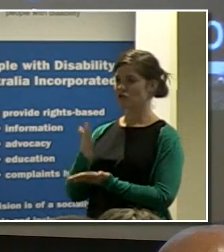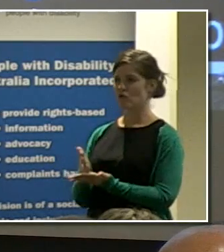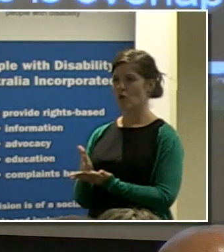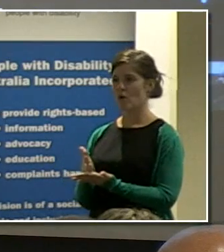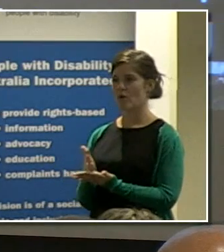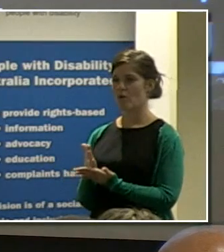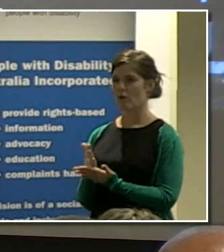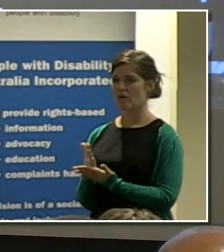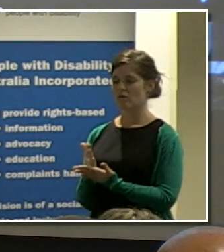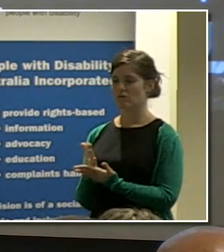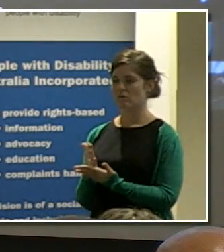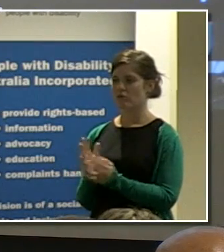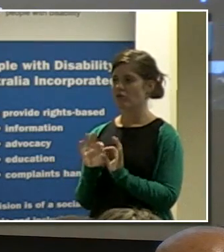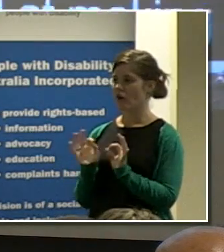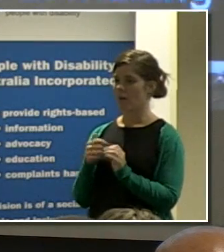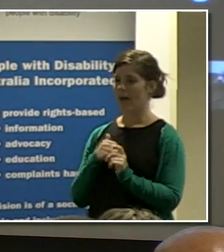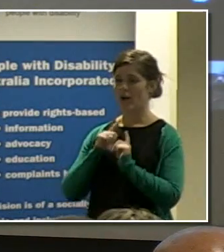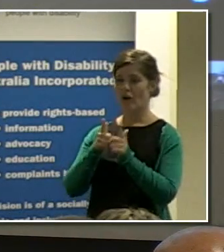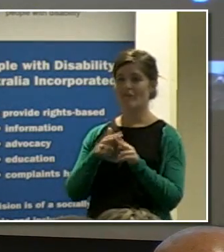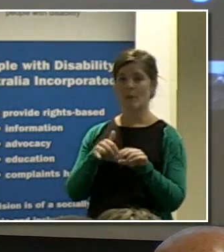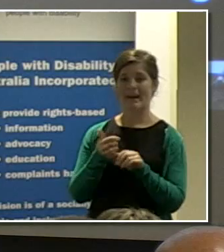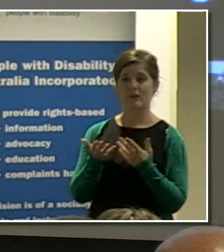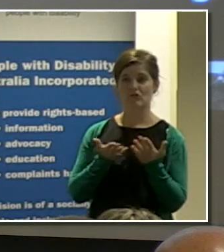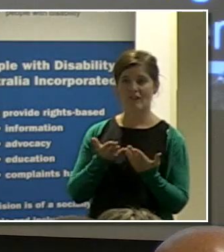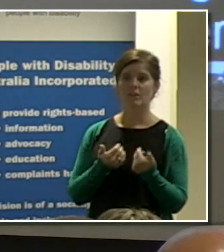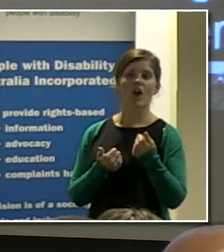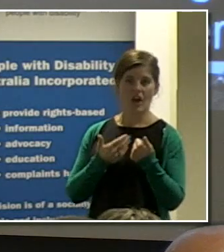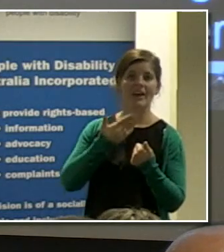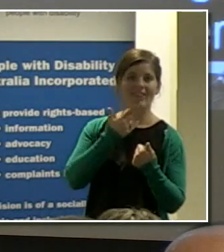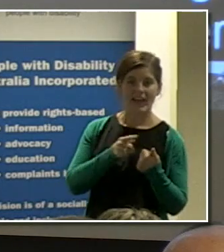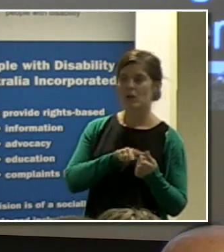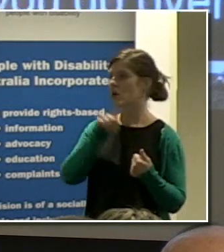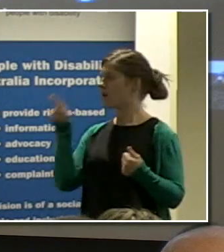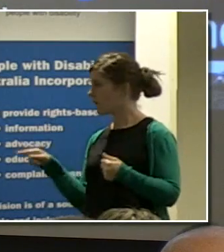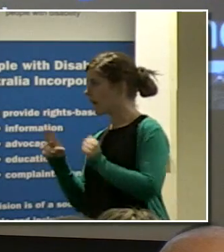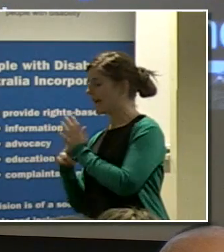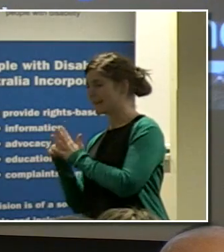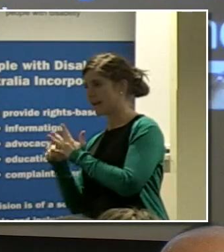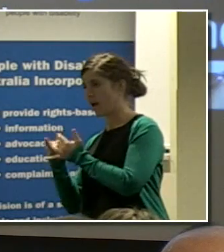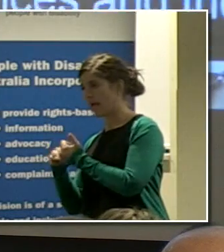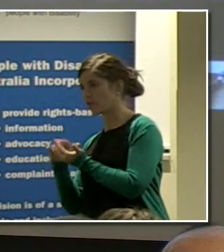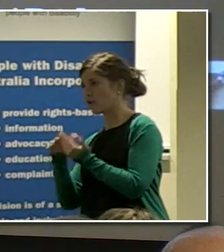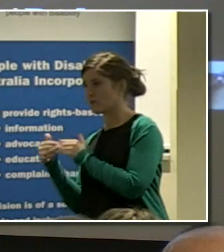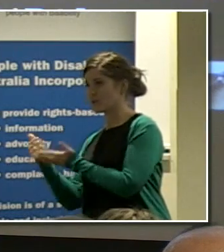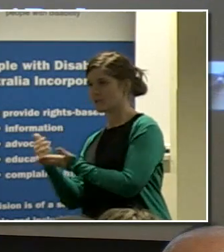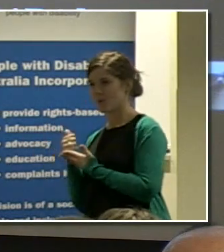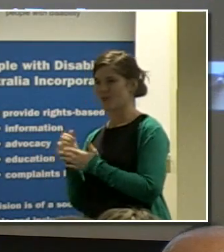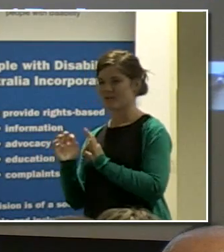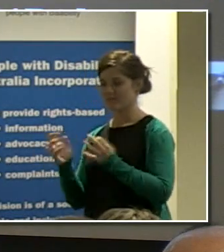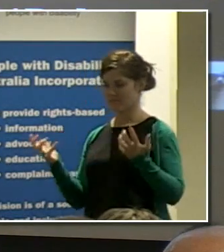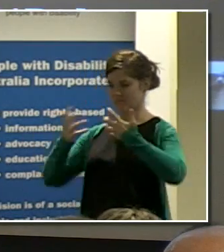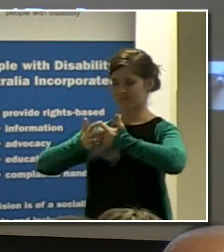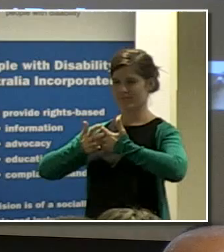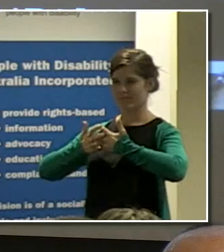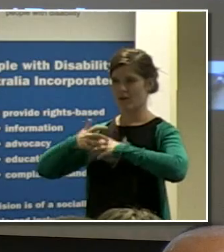it's not you go over there for your clinical services and then you come to the NDIS for community support. Those two have to work